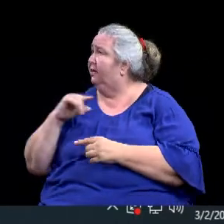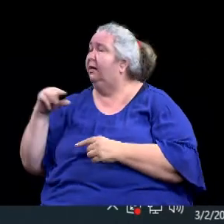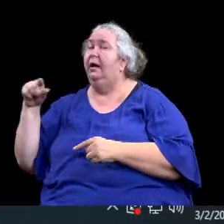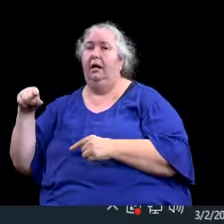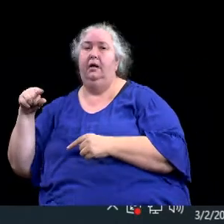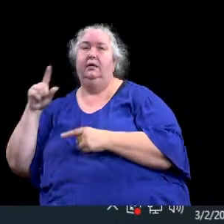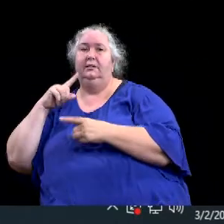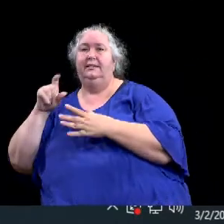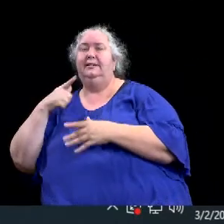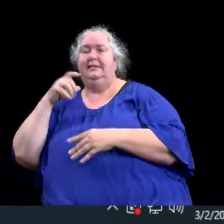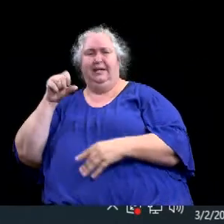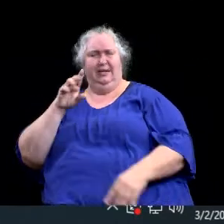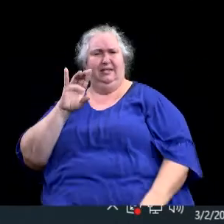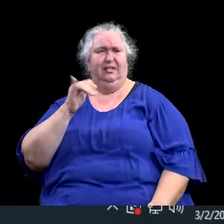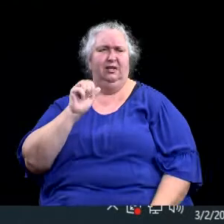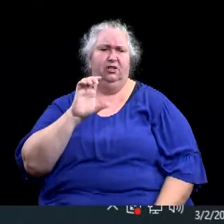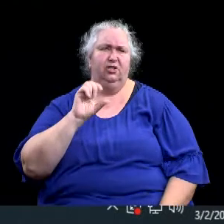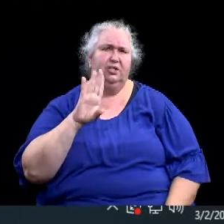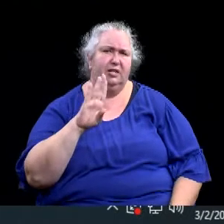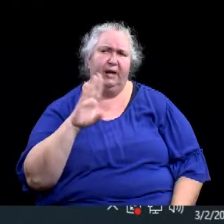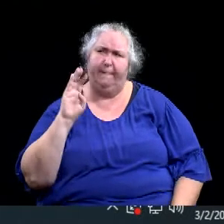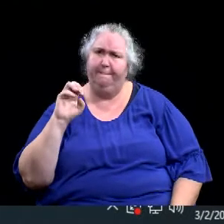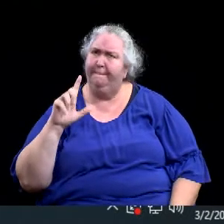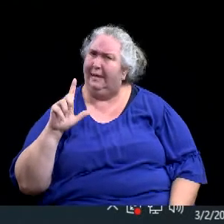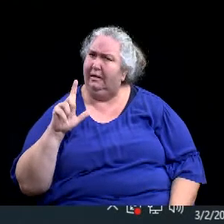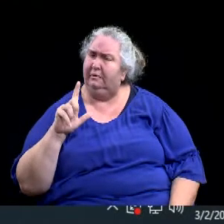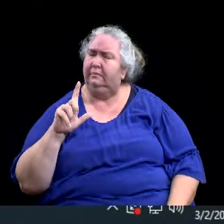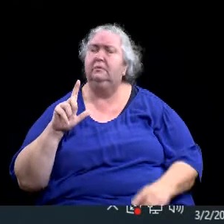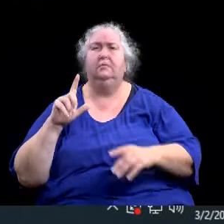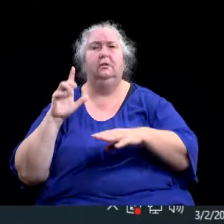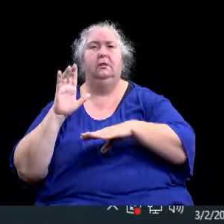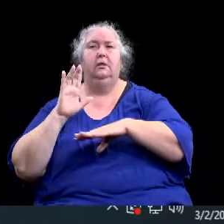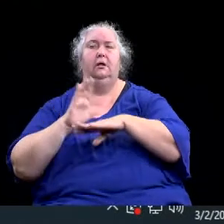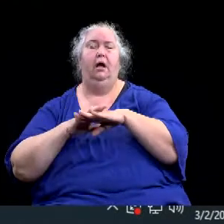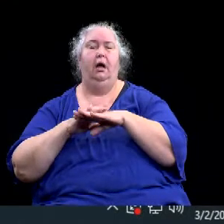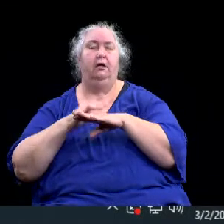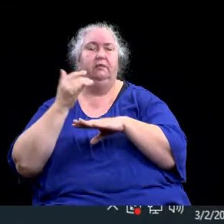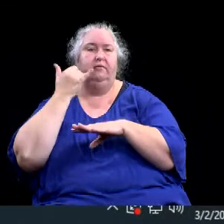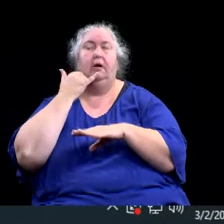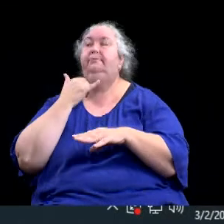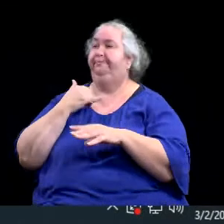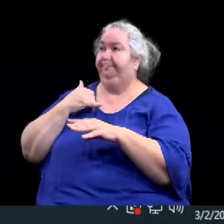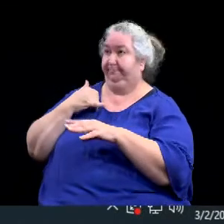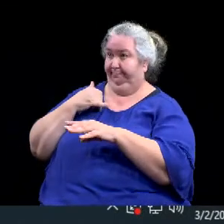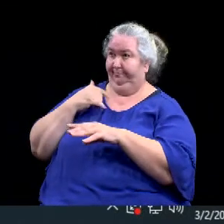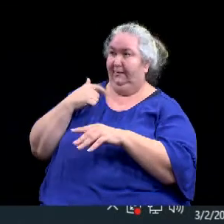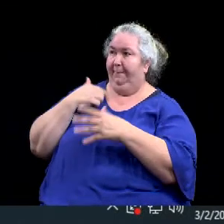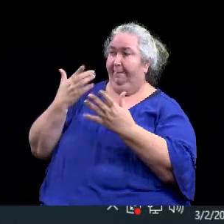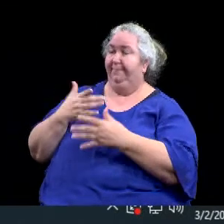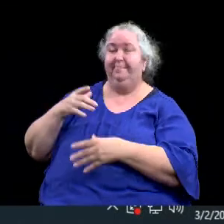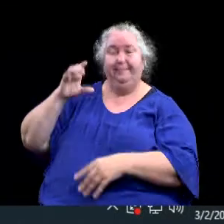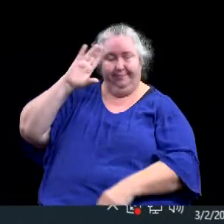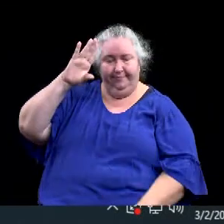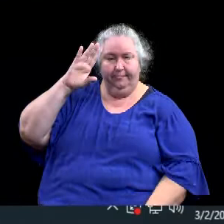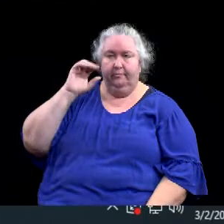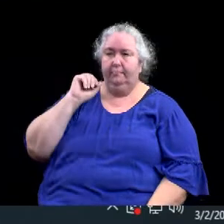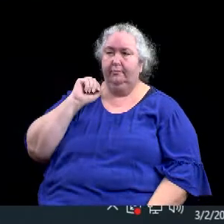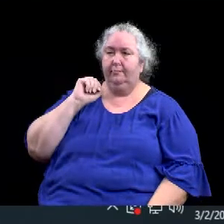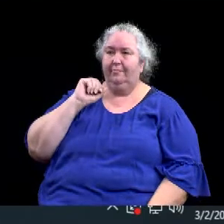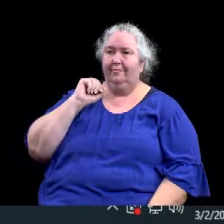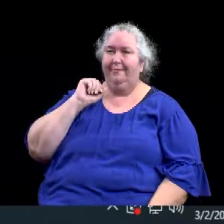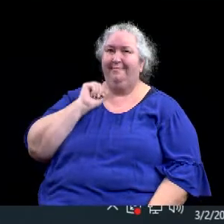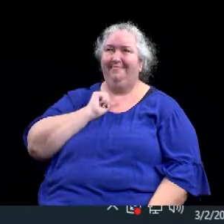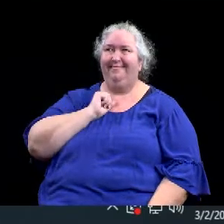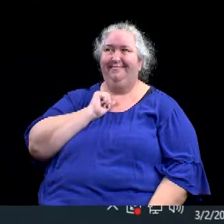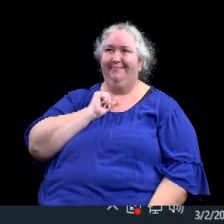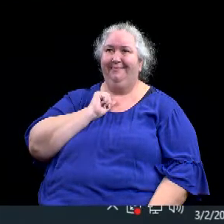there? Yes, ma'am. Howdy. Howdy. As Esmeralda said,